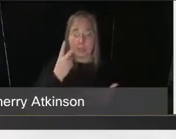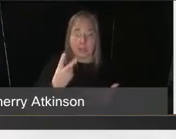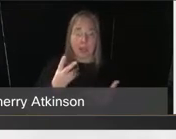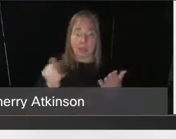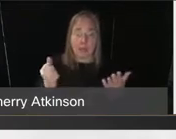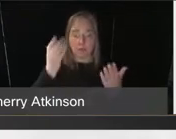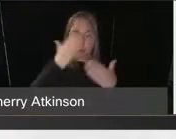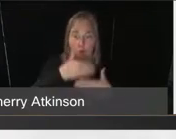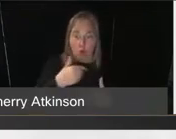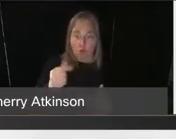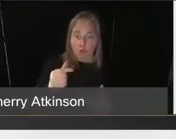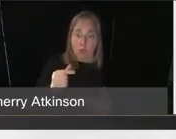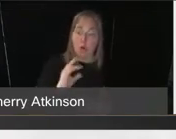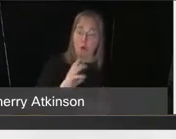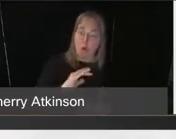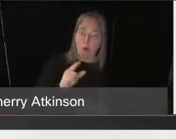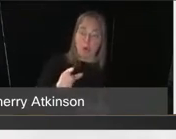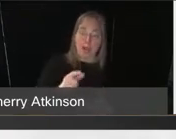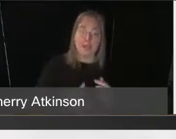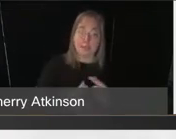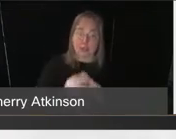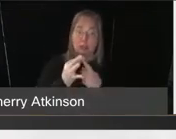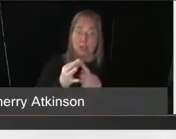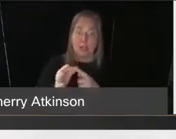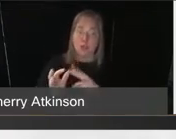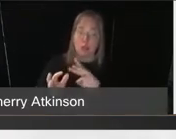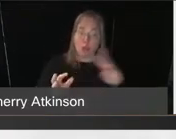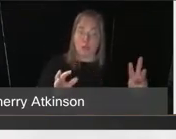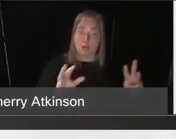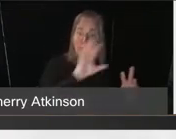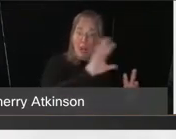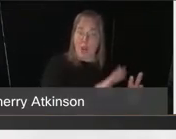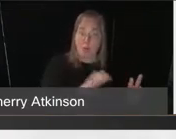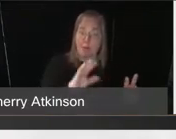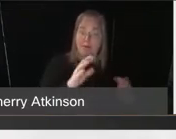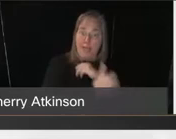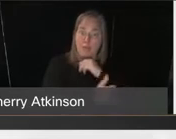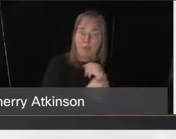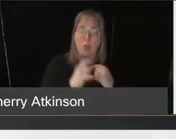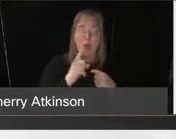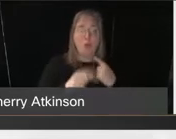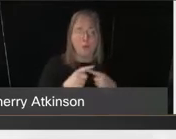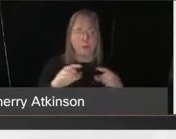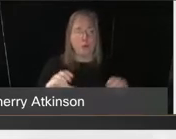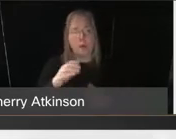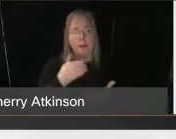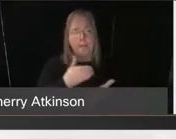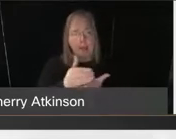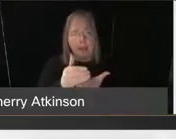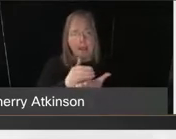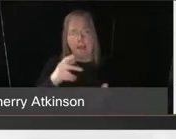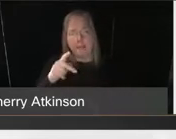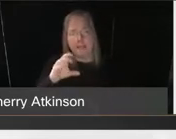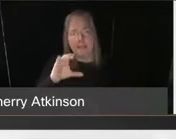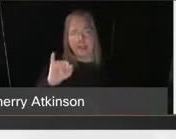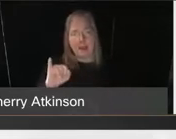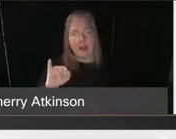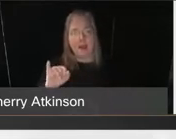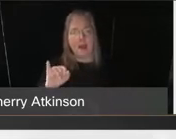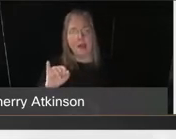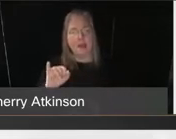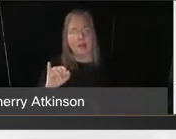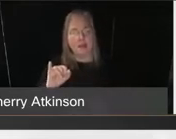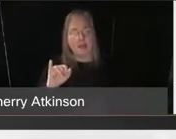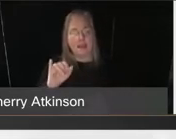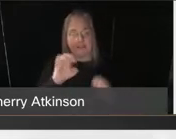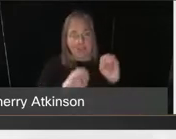green here, especially in the western part of the county. When we do the pavement condition index evaluation, a lot of